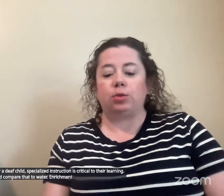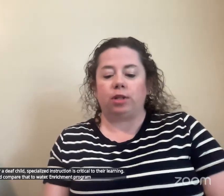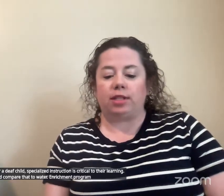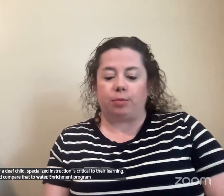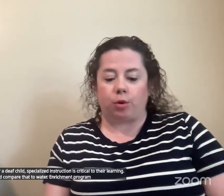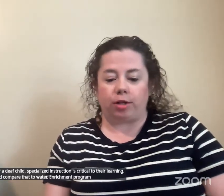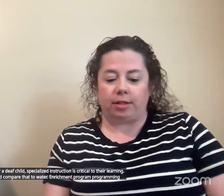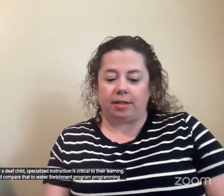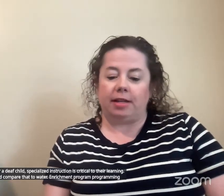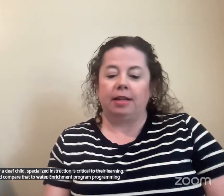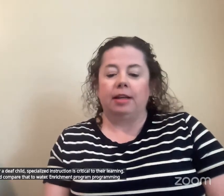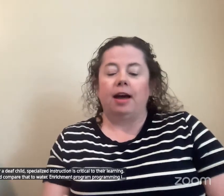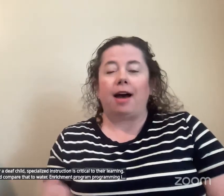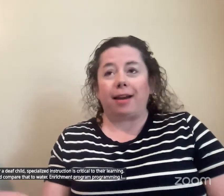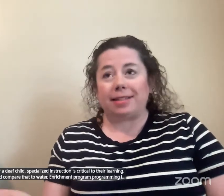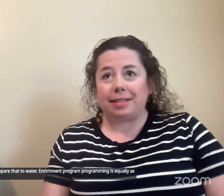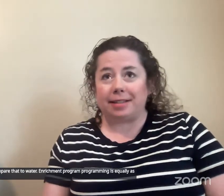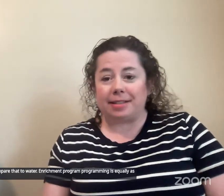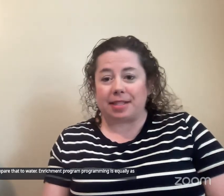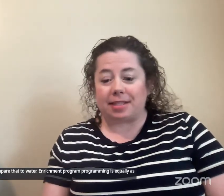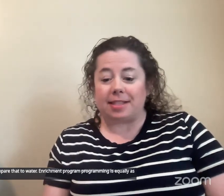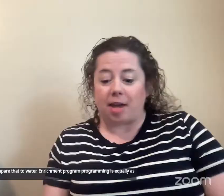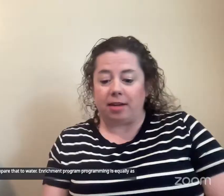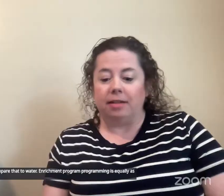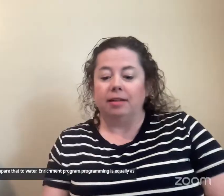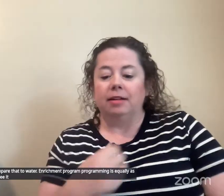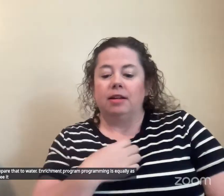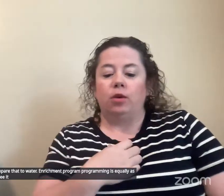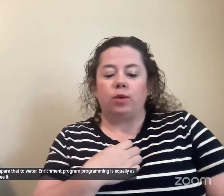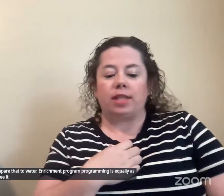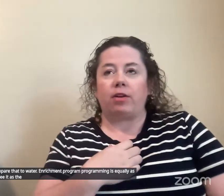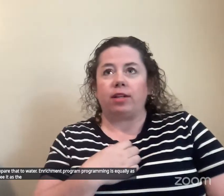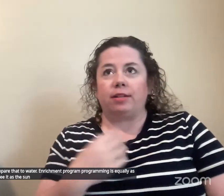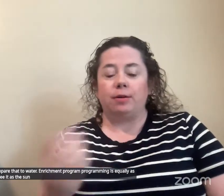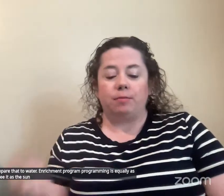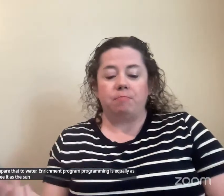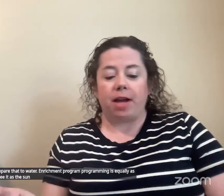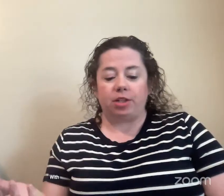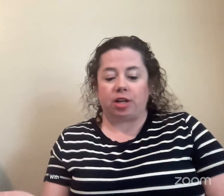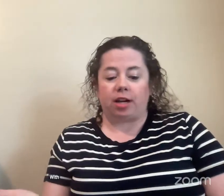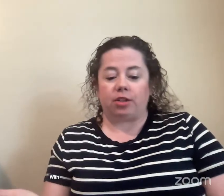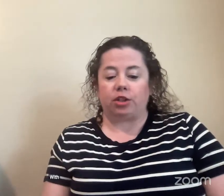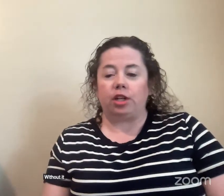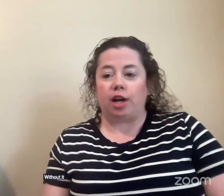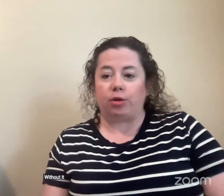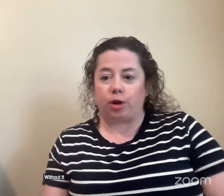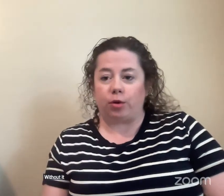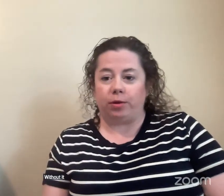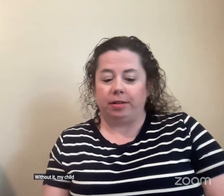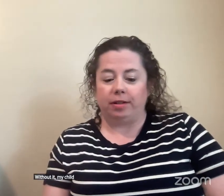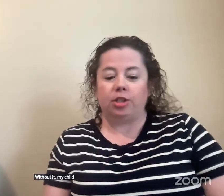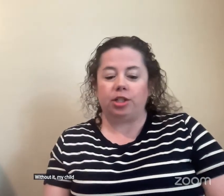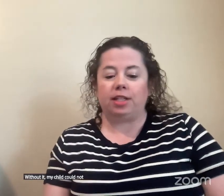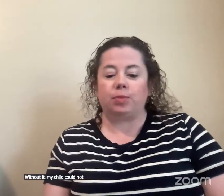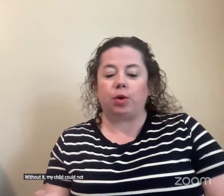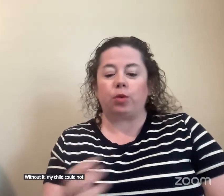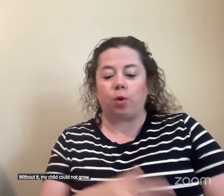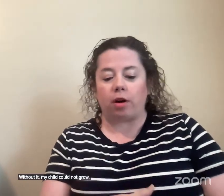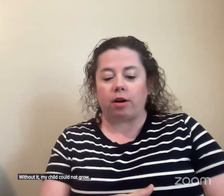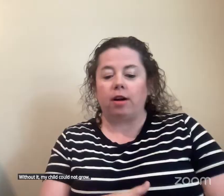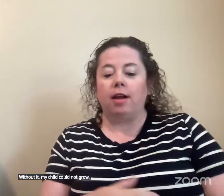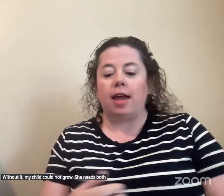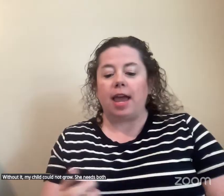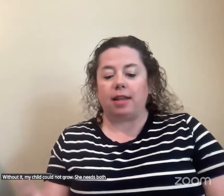is equally as important. I see it as the sun. Without it, my child could not grow. She needs